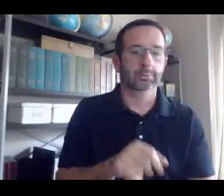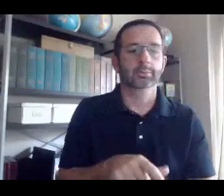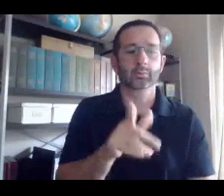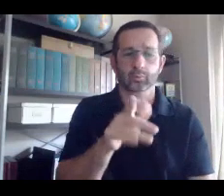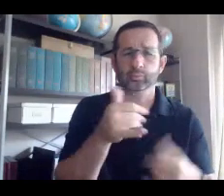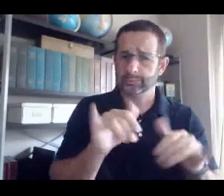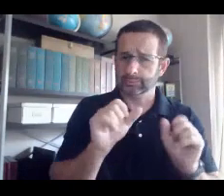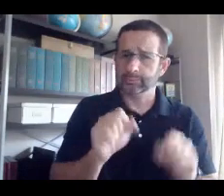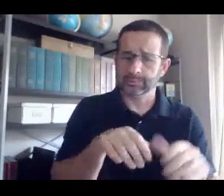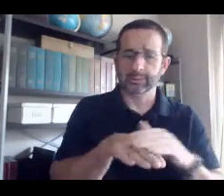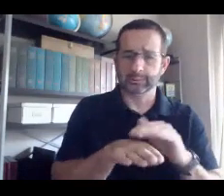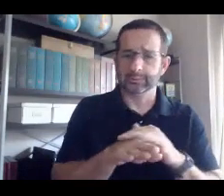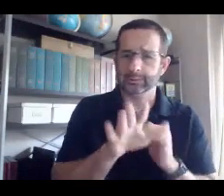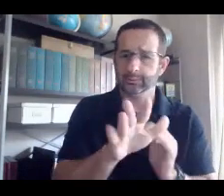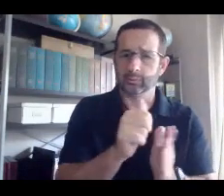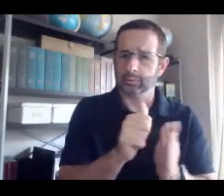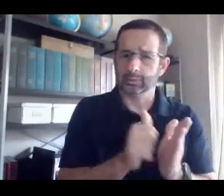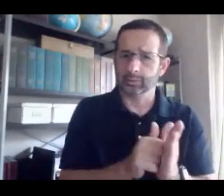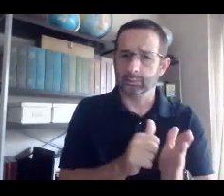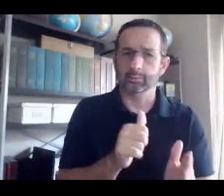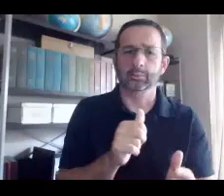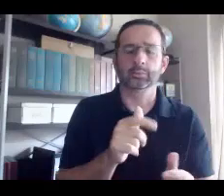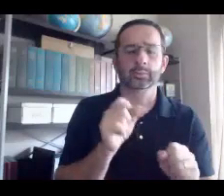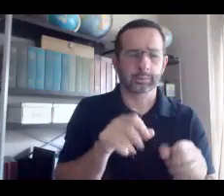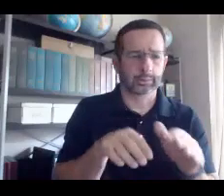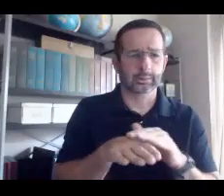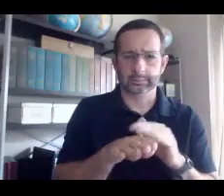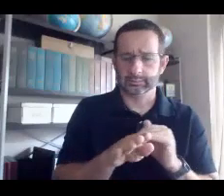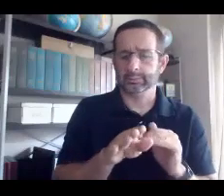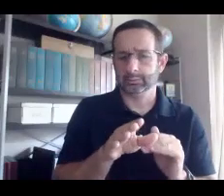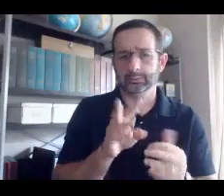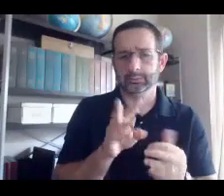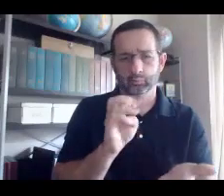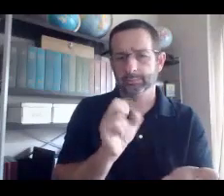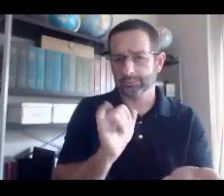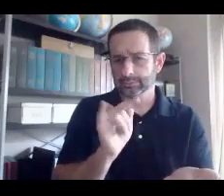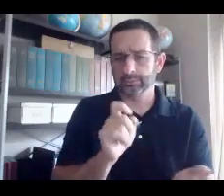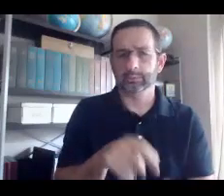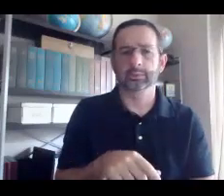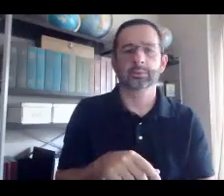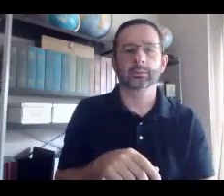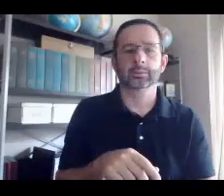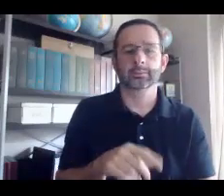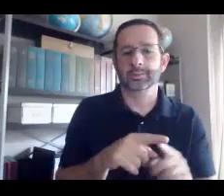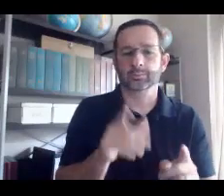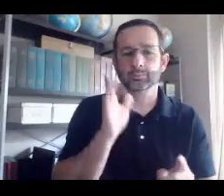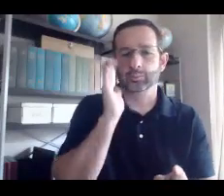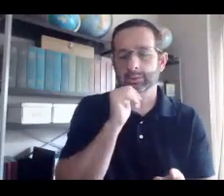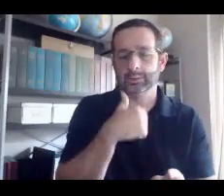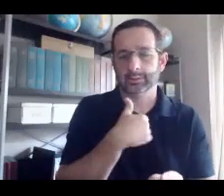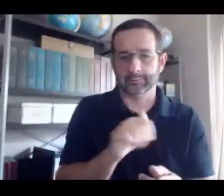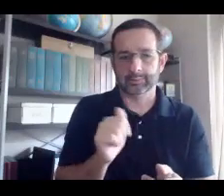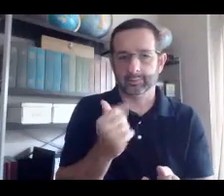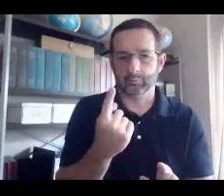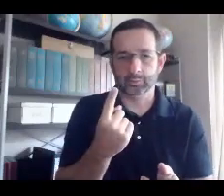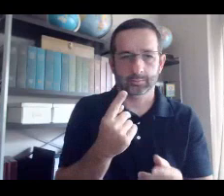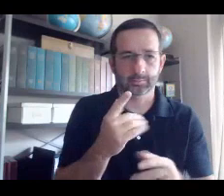be available to answer emails. You can still access your account. You can still access our